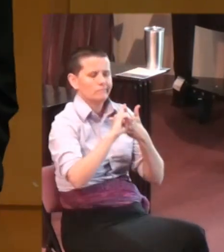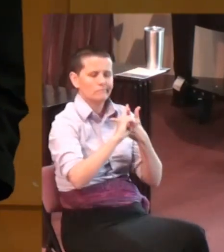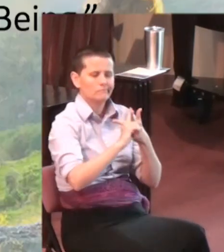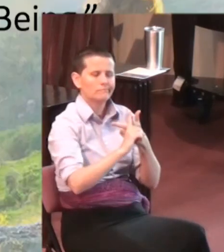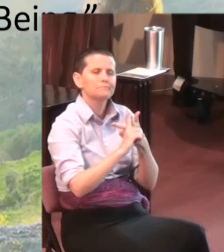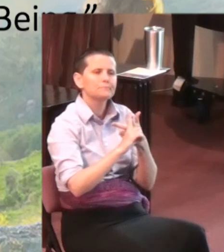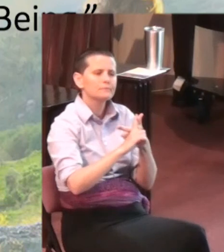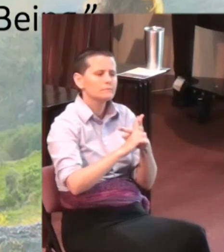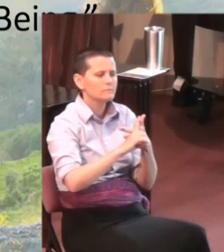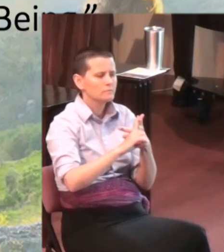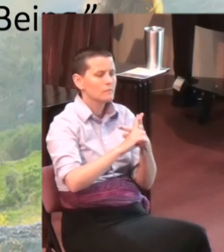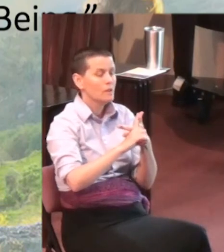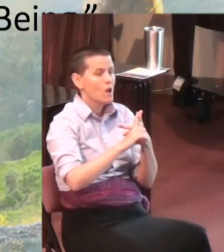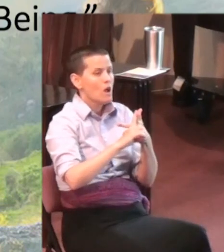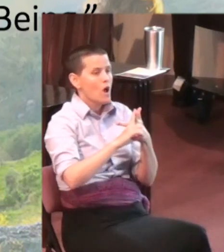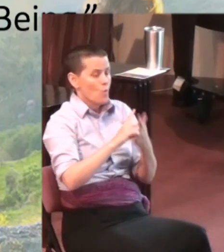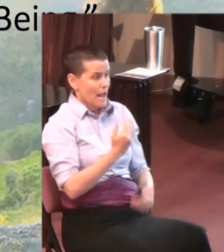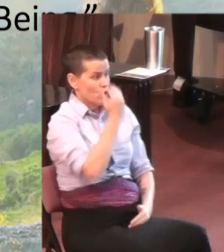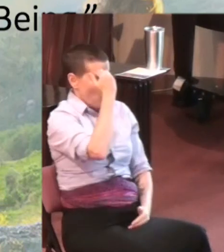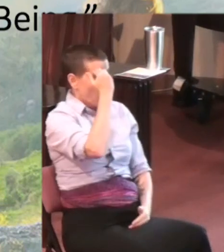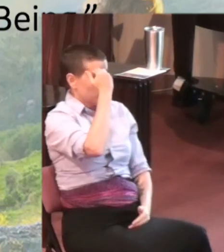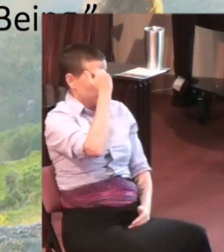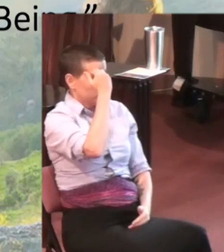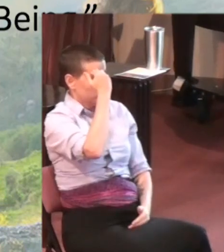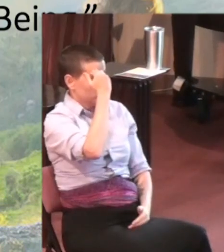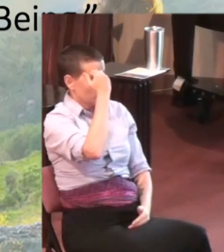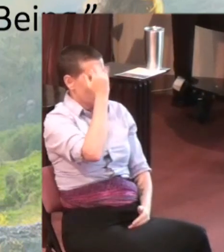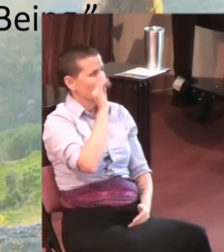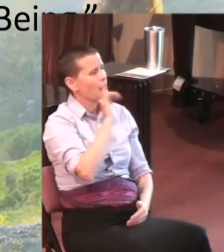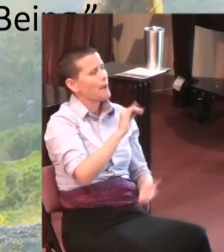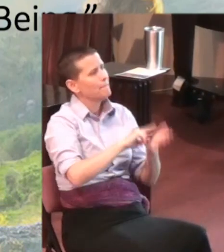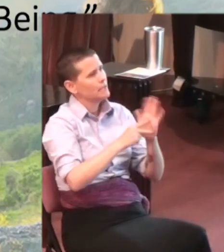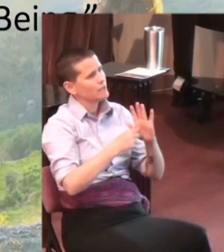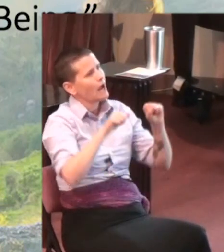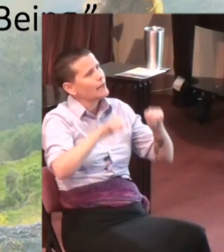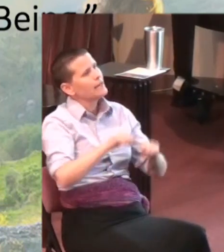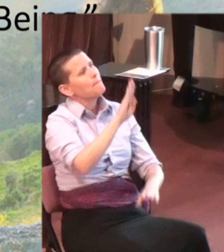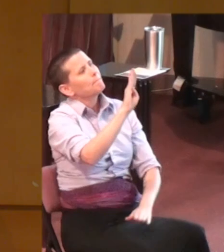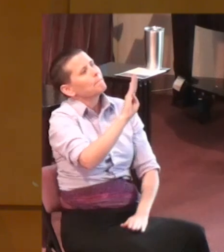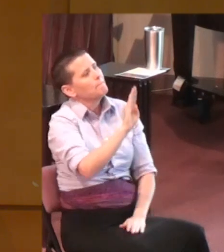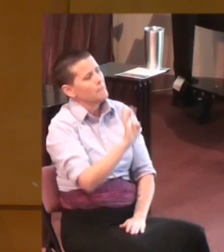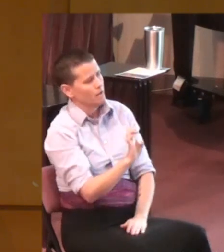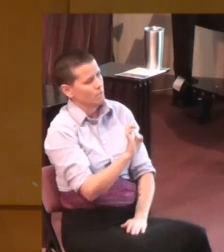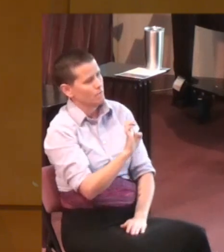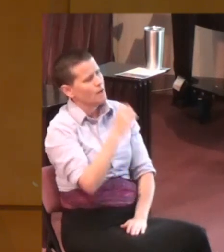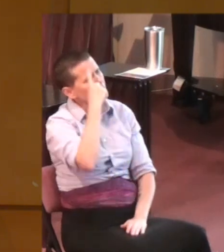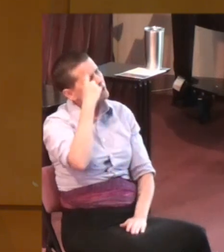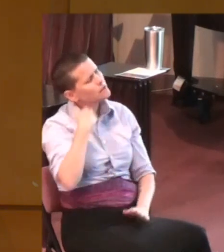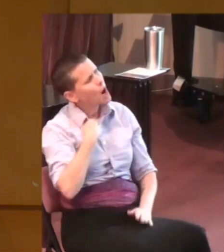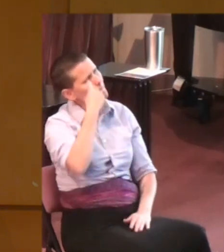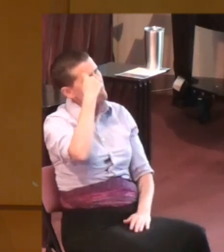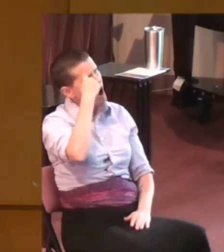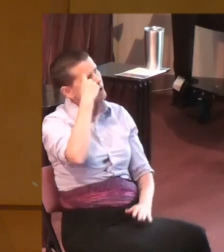to truly know is to be. The mind will tell us all about something, but we can